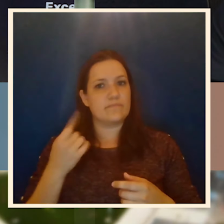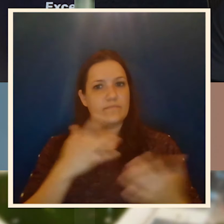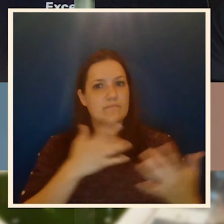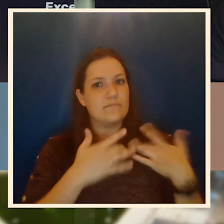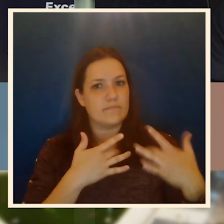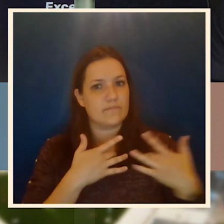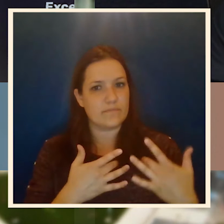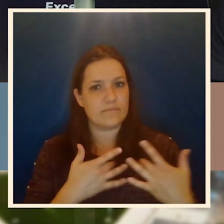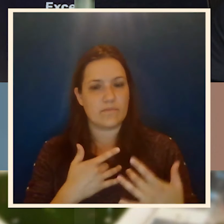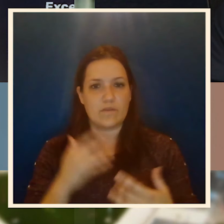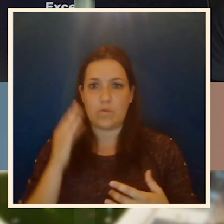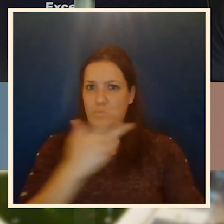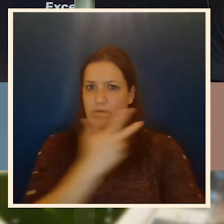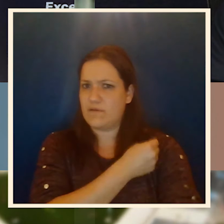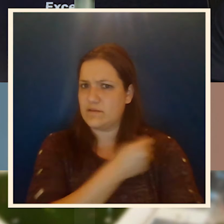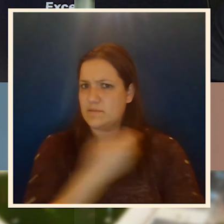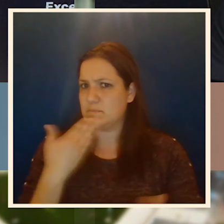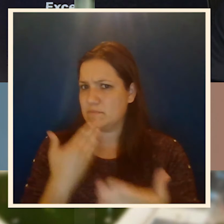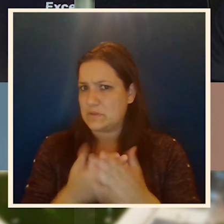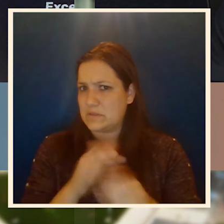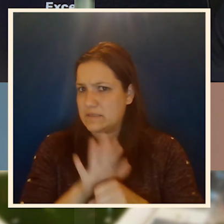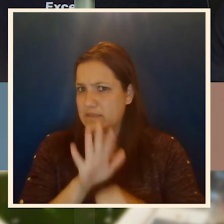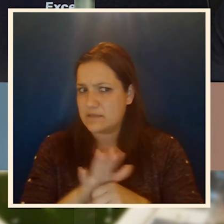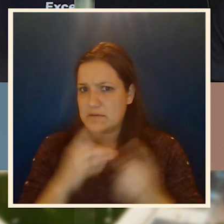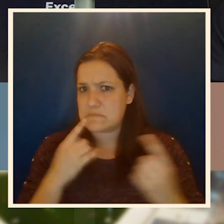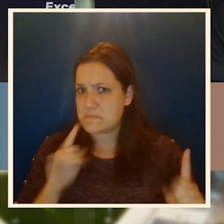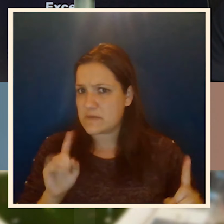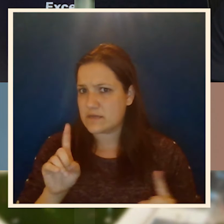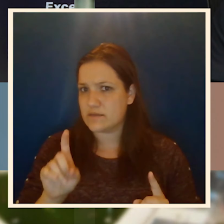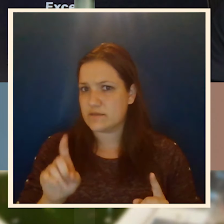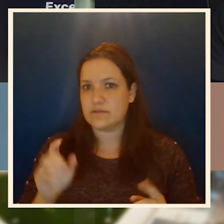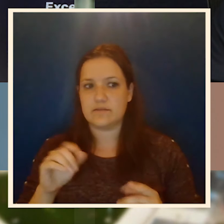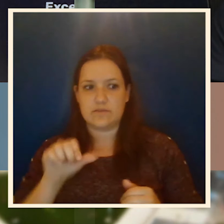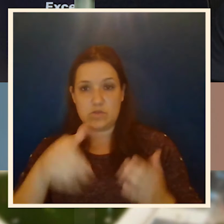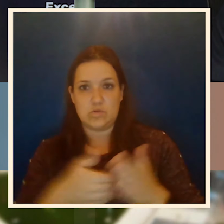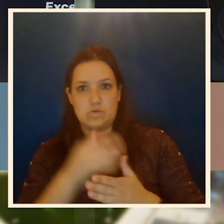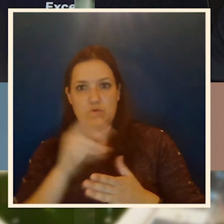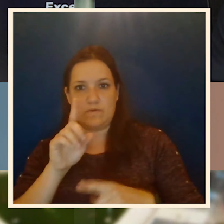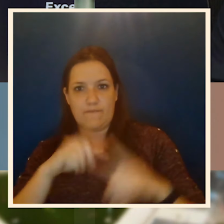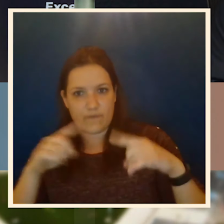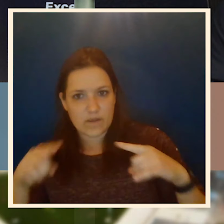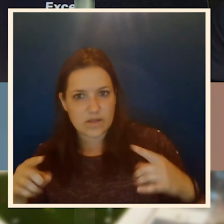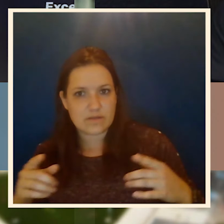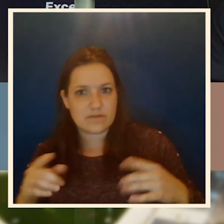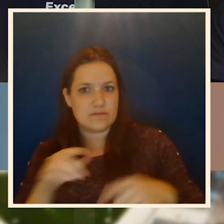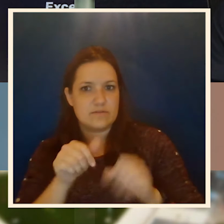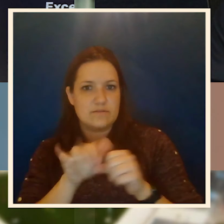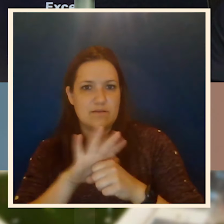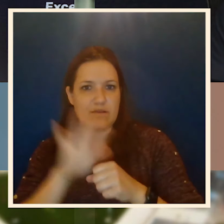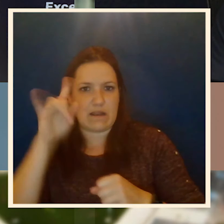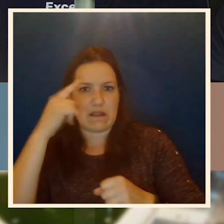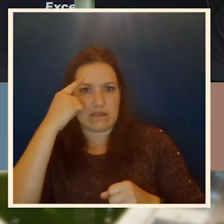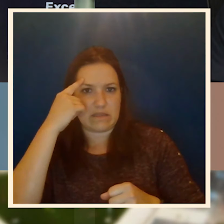hear about all the variants that are out there and the understandable concerns about will the vaccine be effective